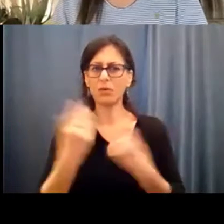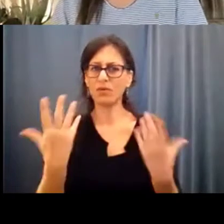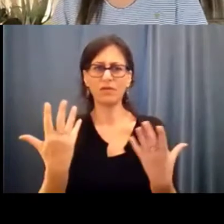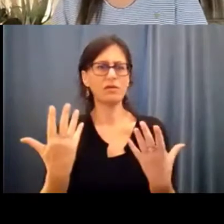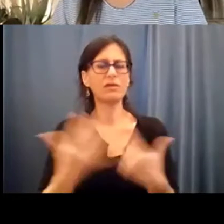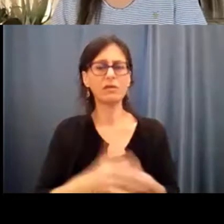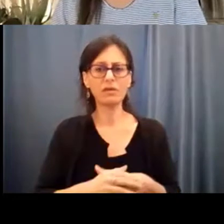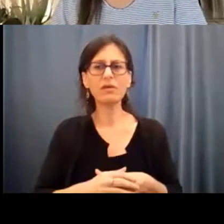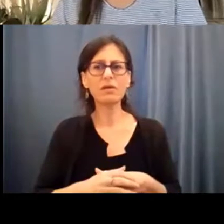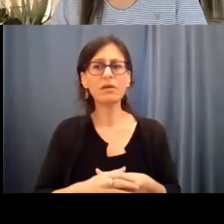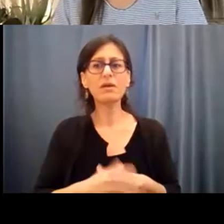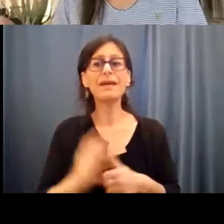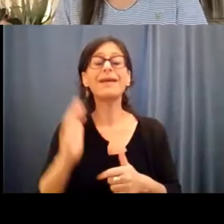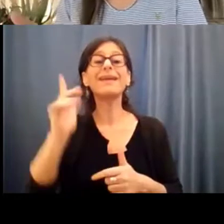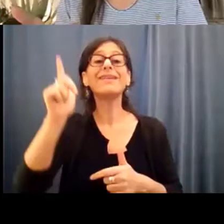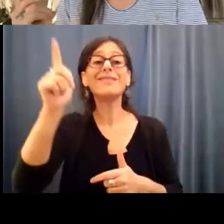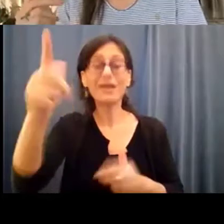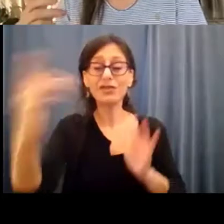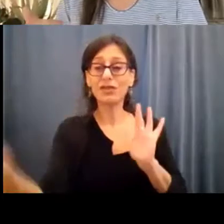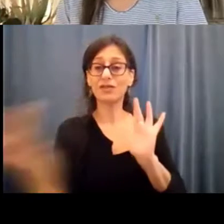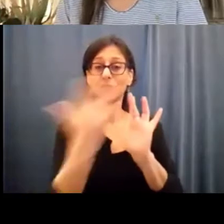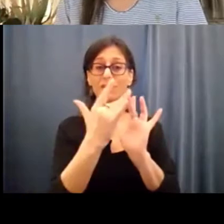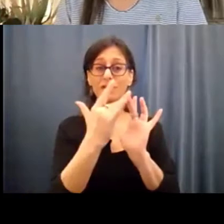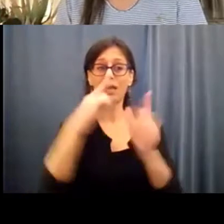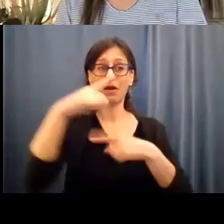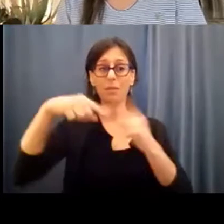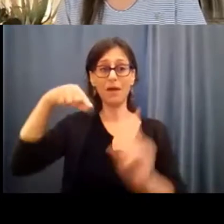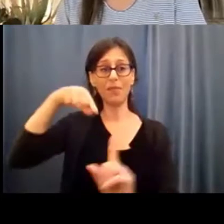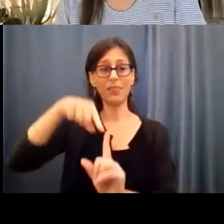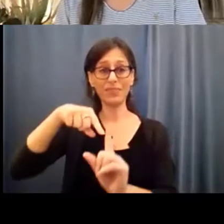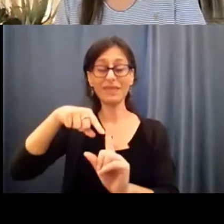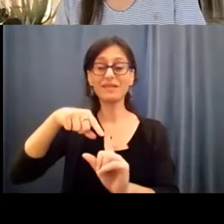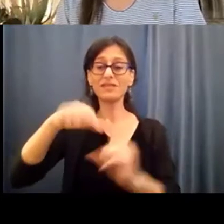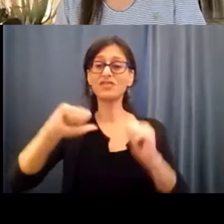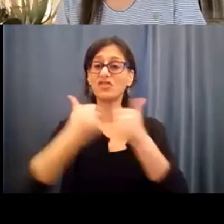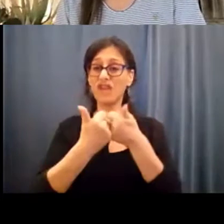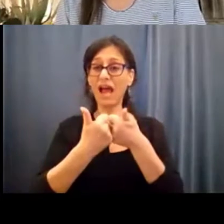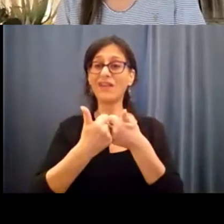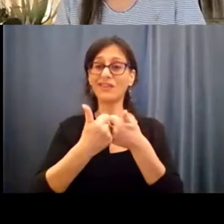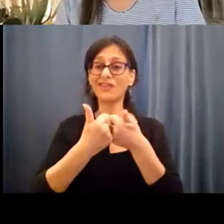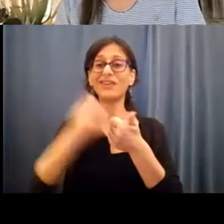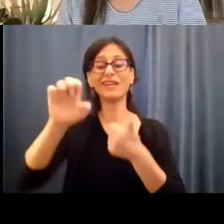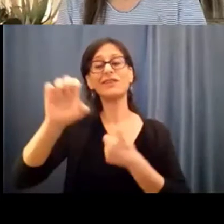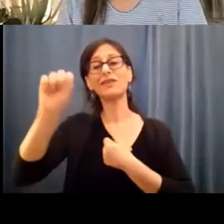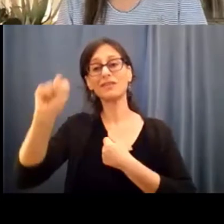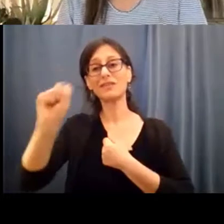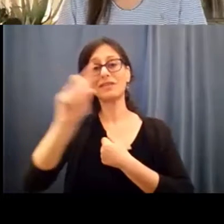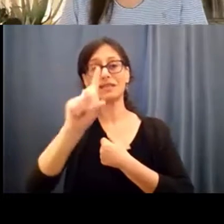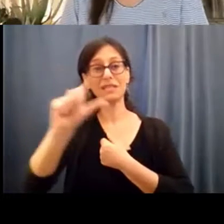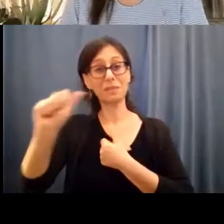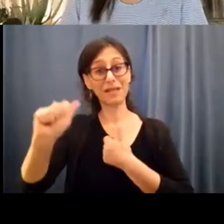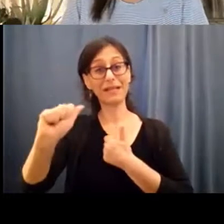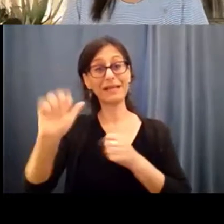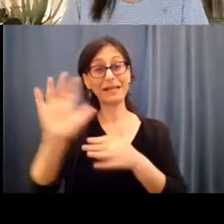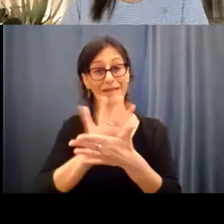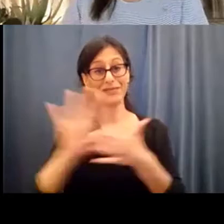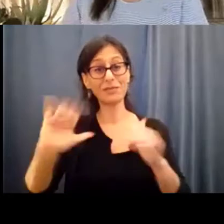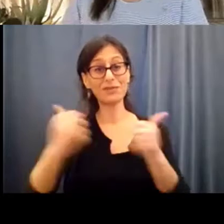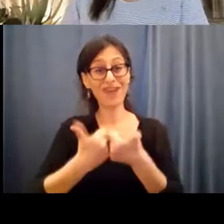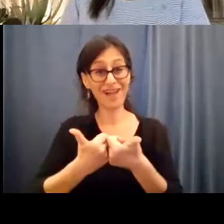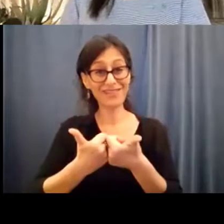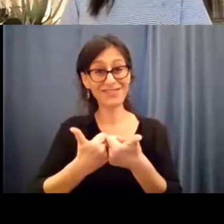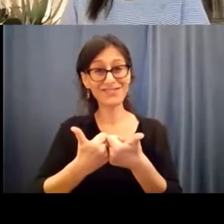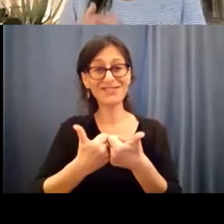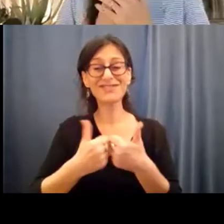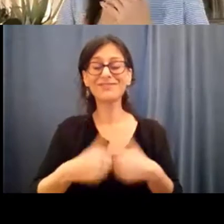And eventually she reached out to me about this challenge, the Easterseals Disability Film Challenge.